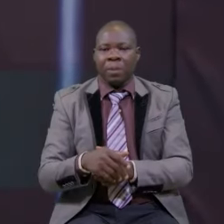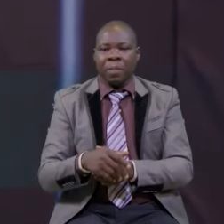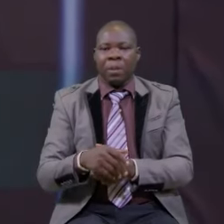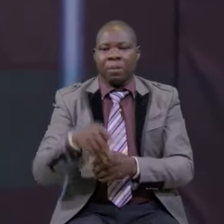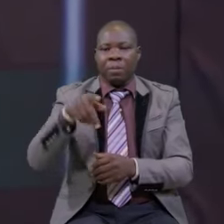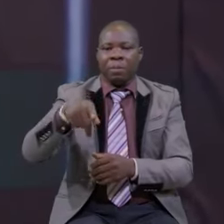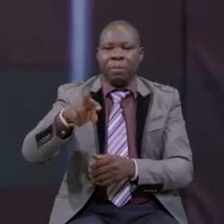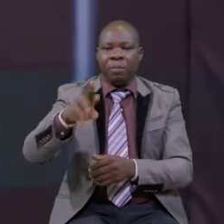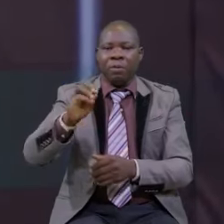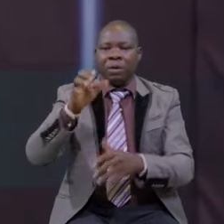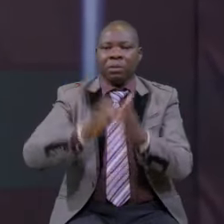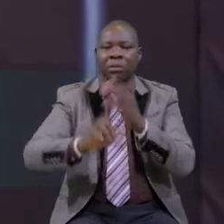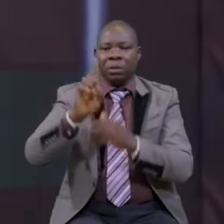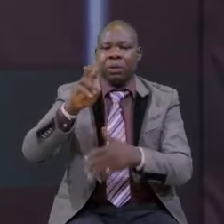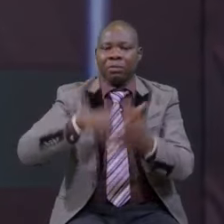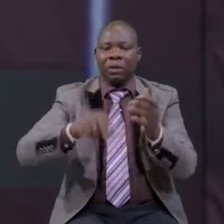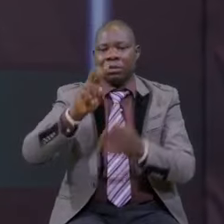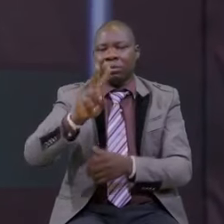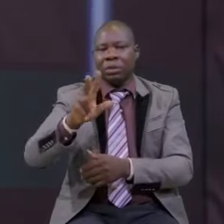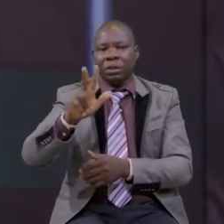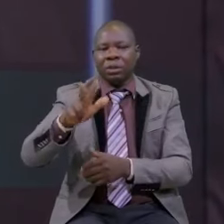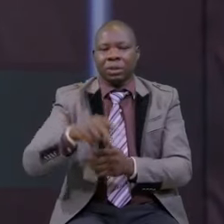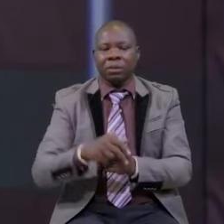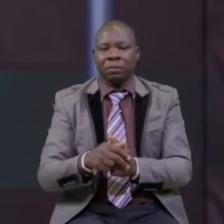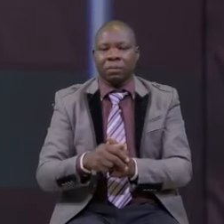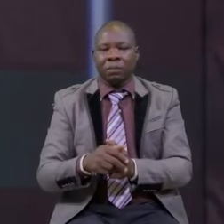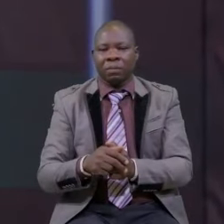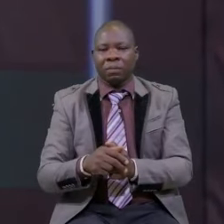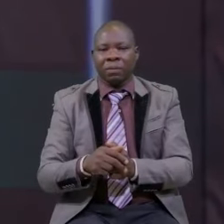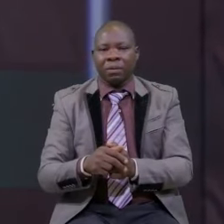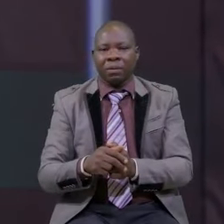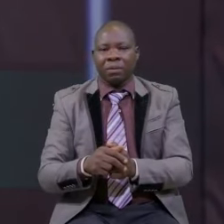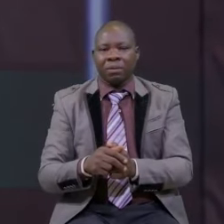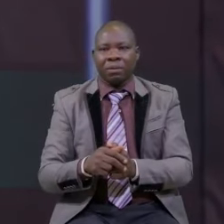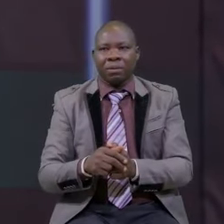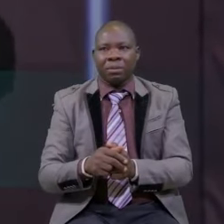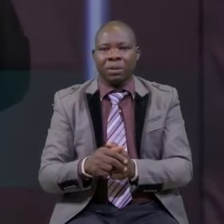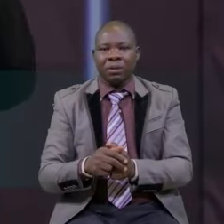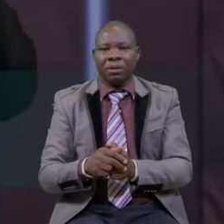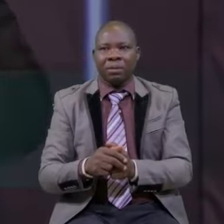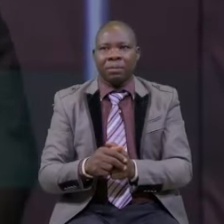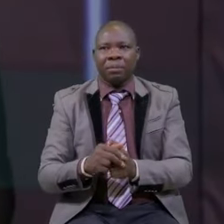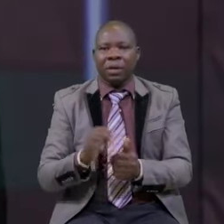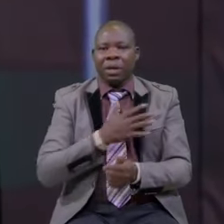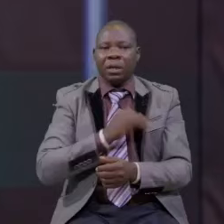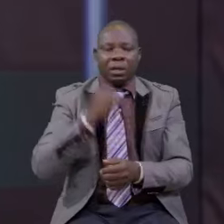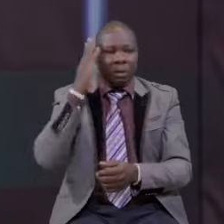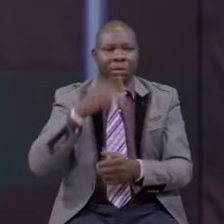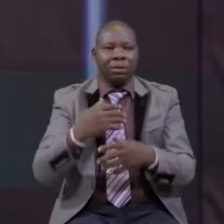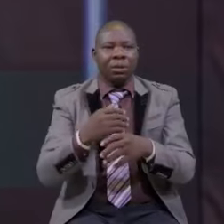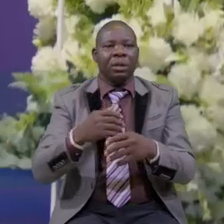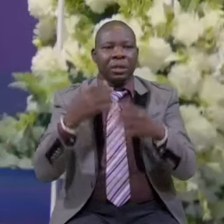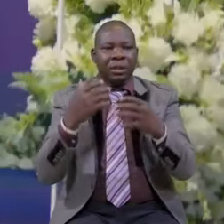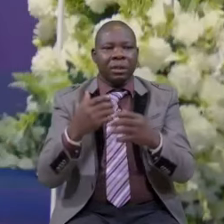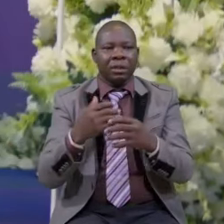spirit unto you, and I will make known unto you my words." Two things, the